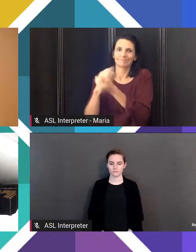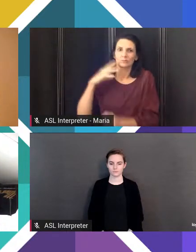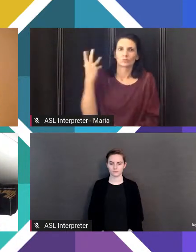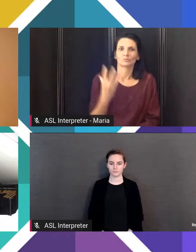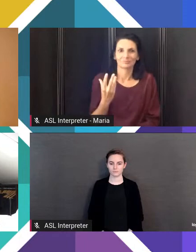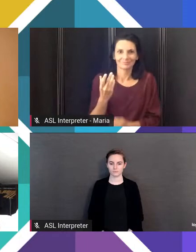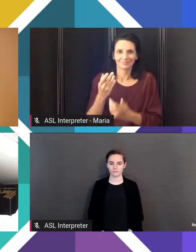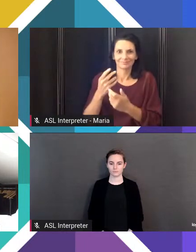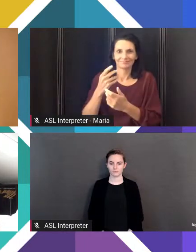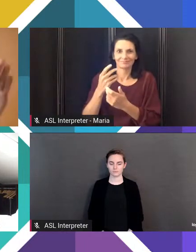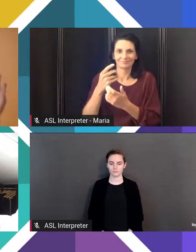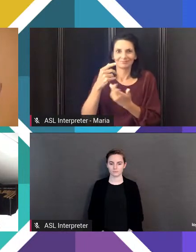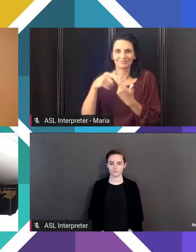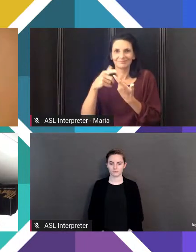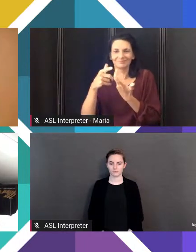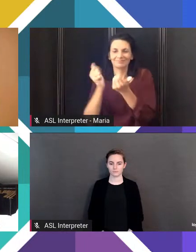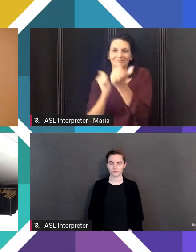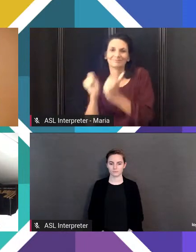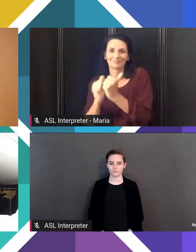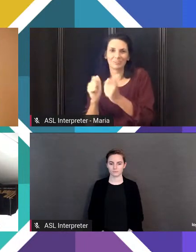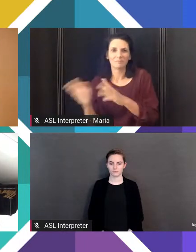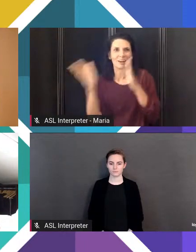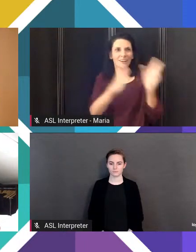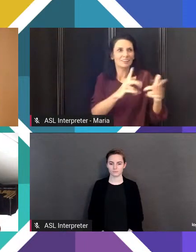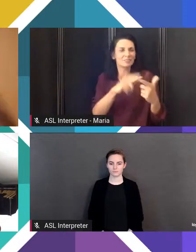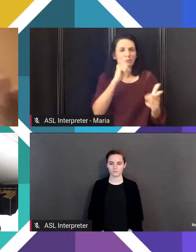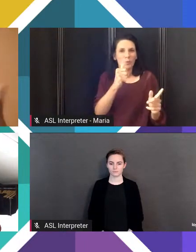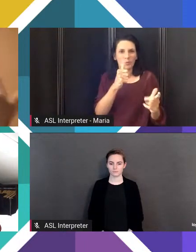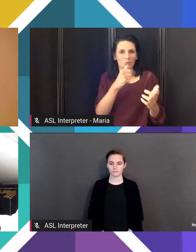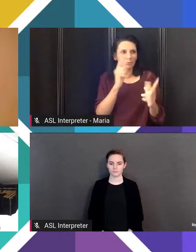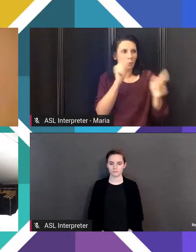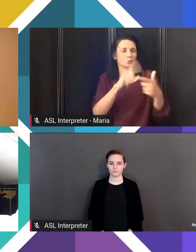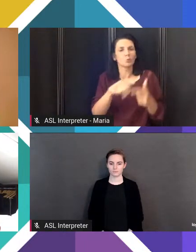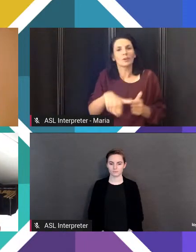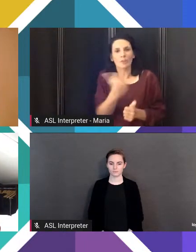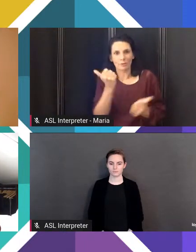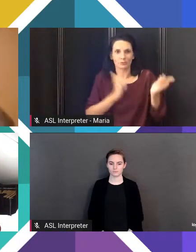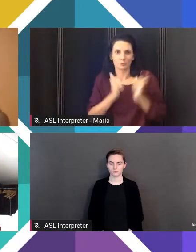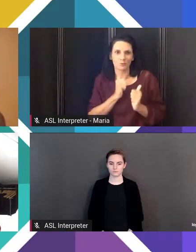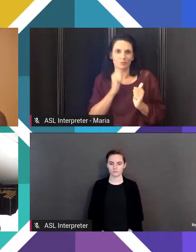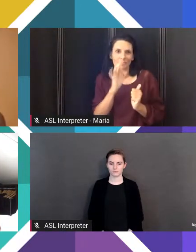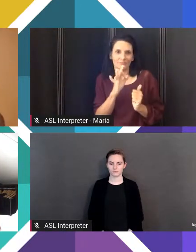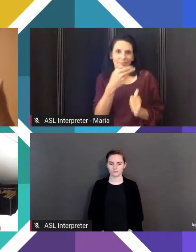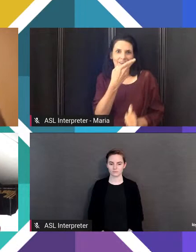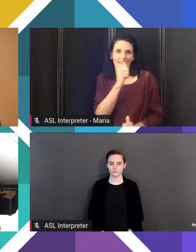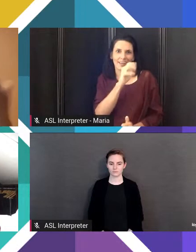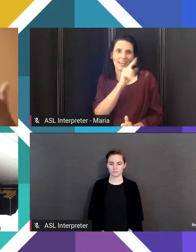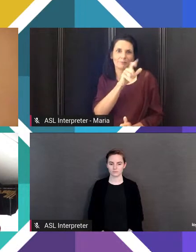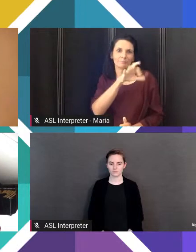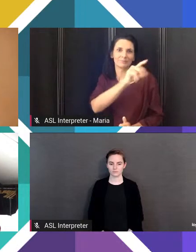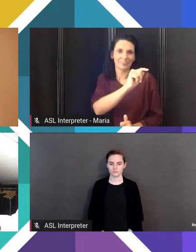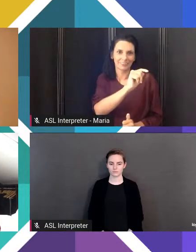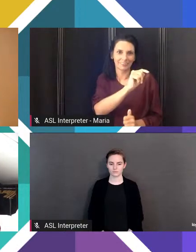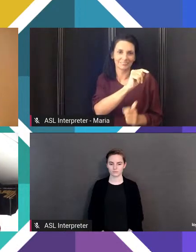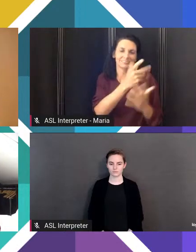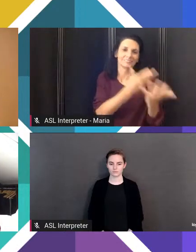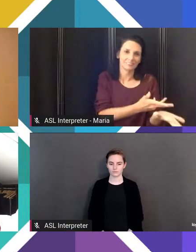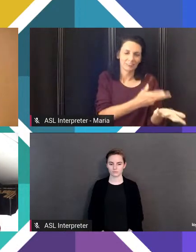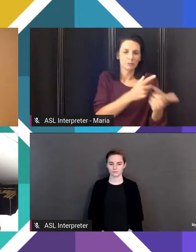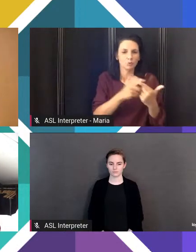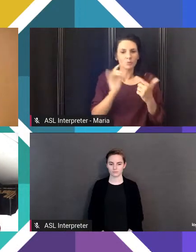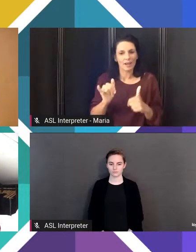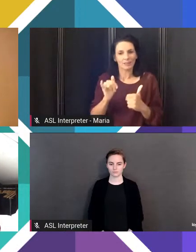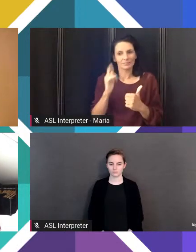Hamlet. Sorry, Shakespeare. so that would be how I could see a way that a path